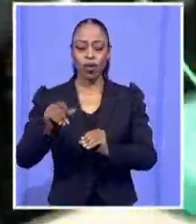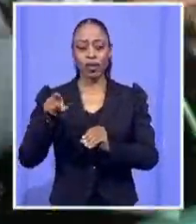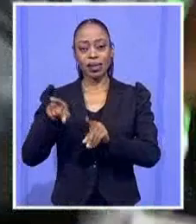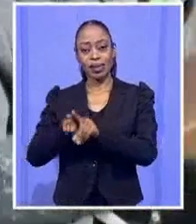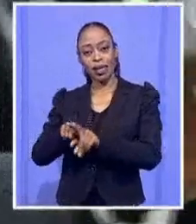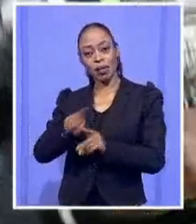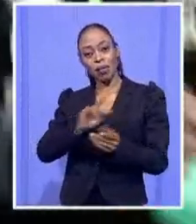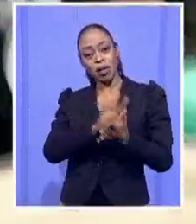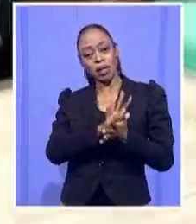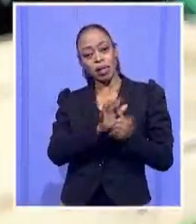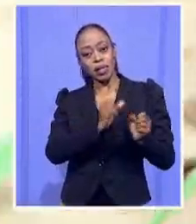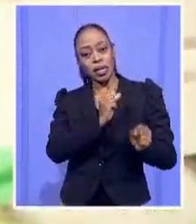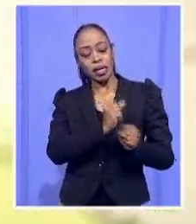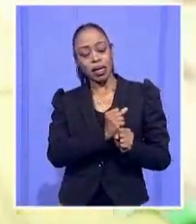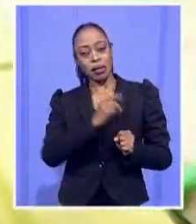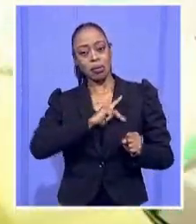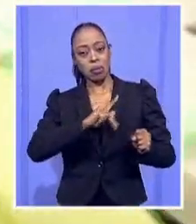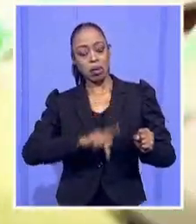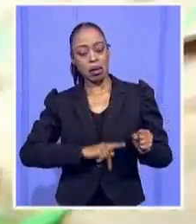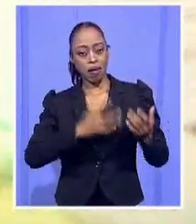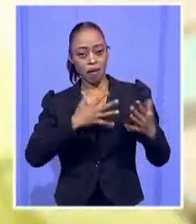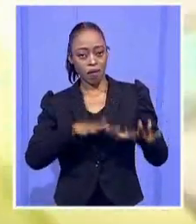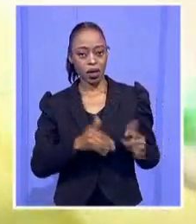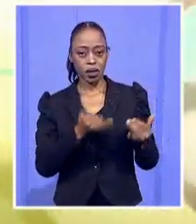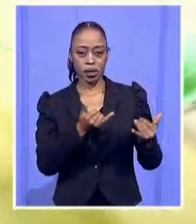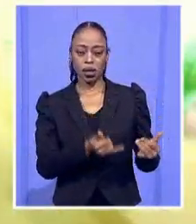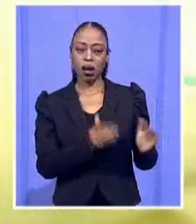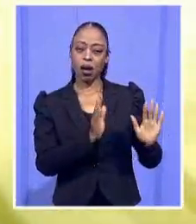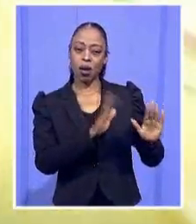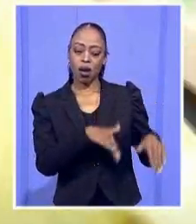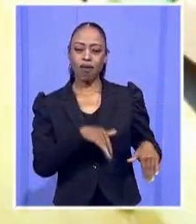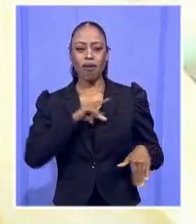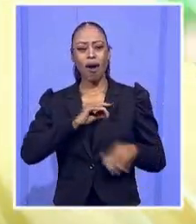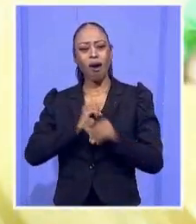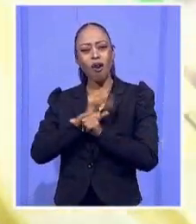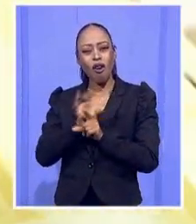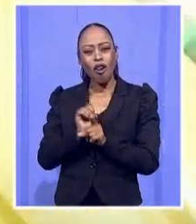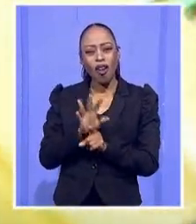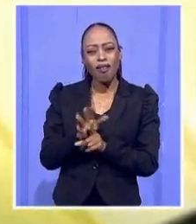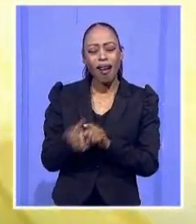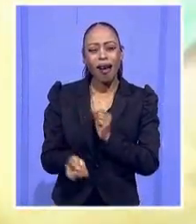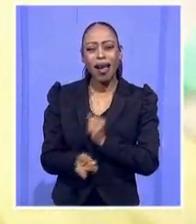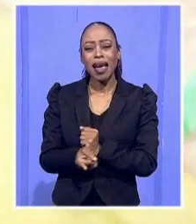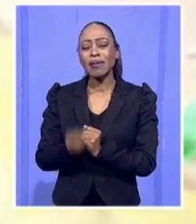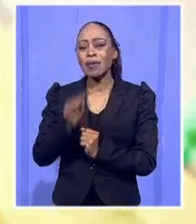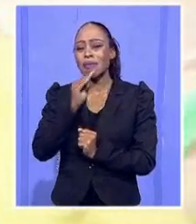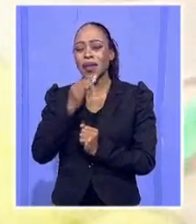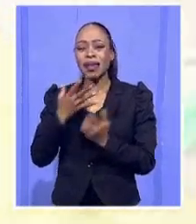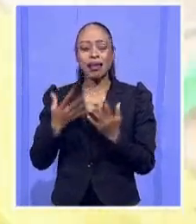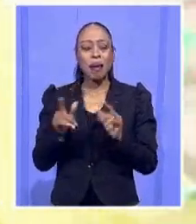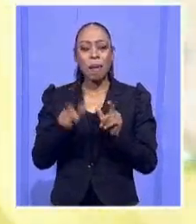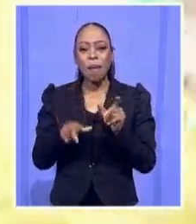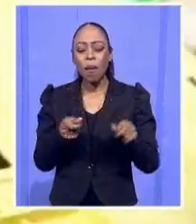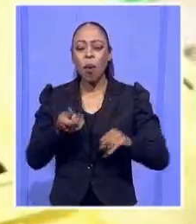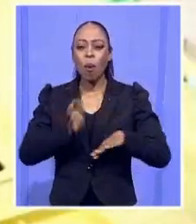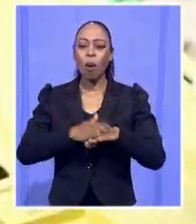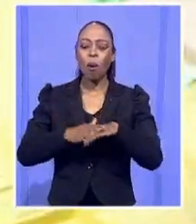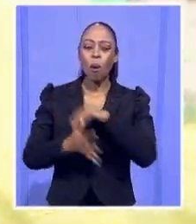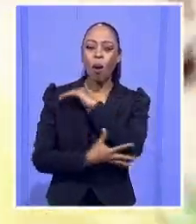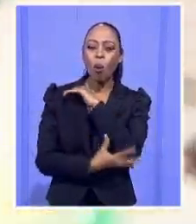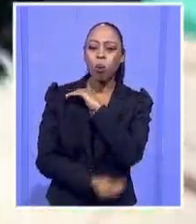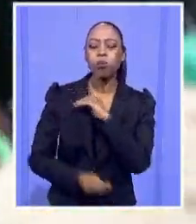10 years. It's been a time of COVID-19 pandemic, which really impoverished people. There is a drought in this